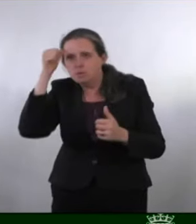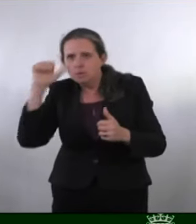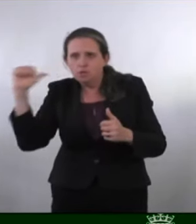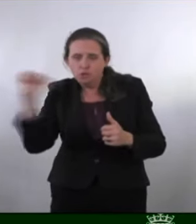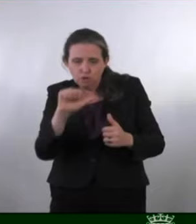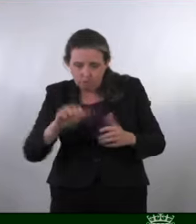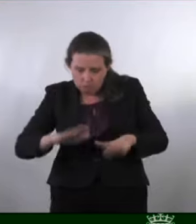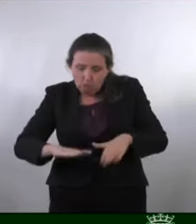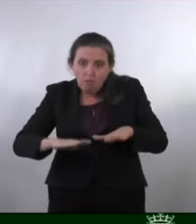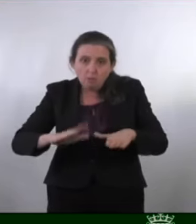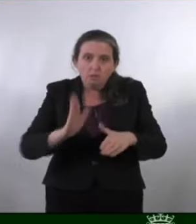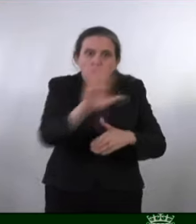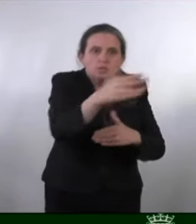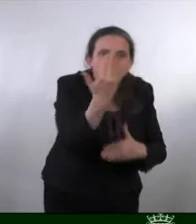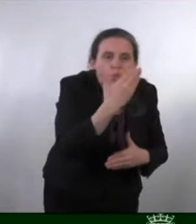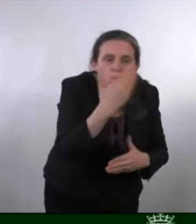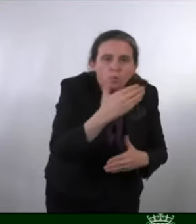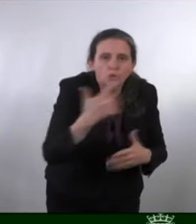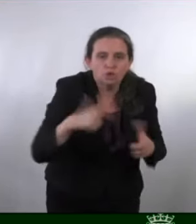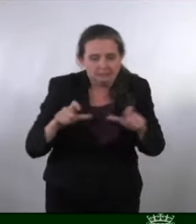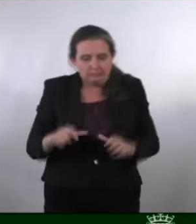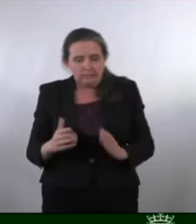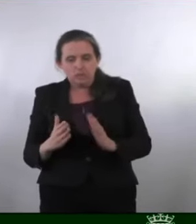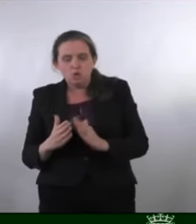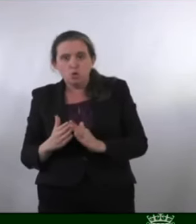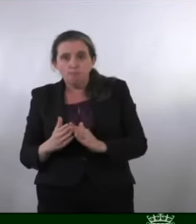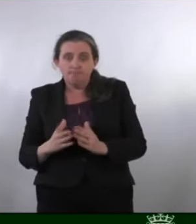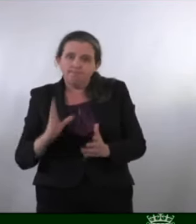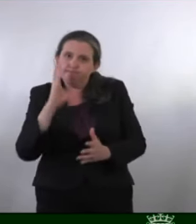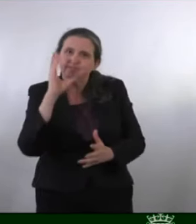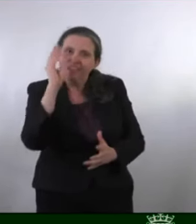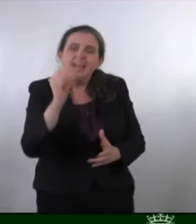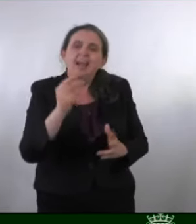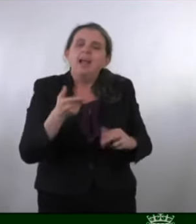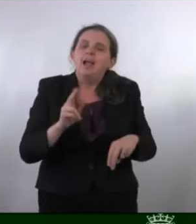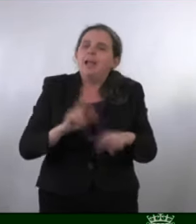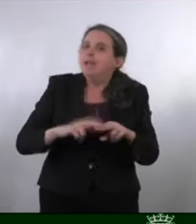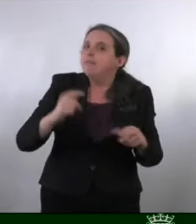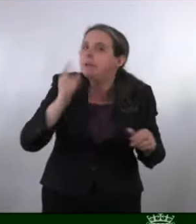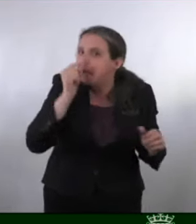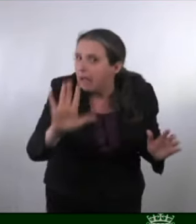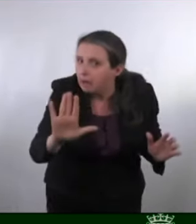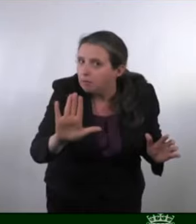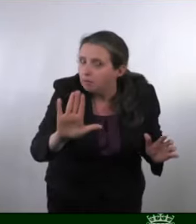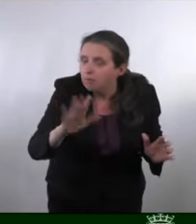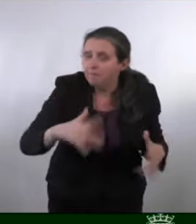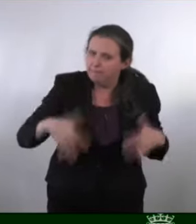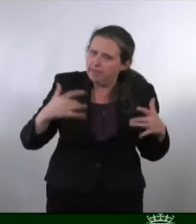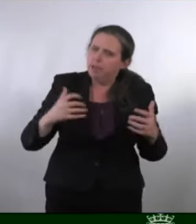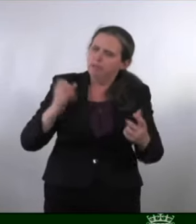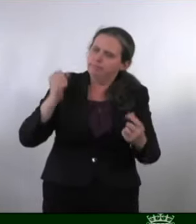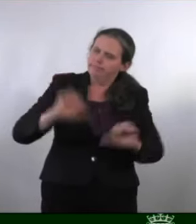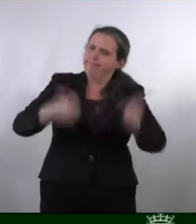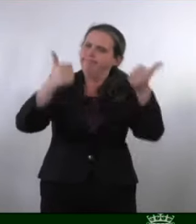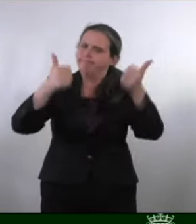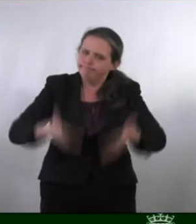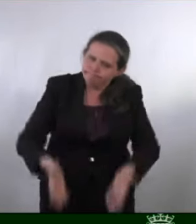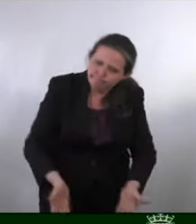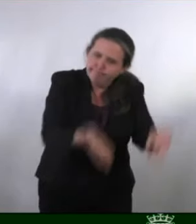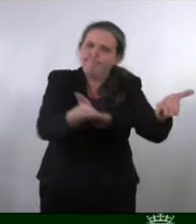to school or not. Is much better to send them to school if you possibly can. We distributed, I think, hundreds of thousands